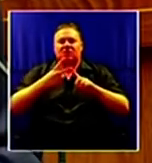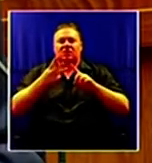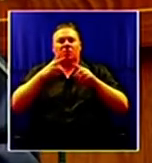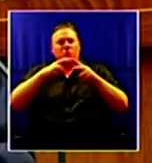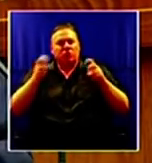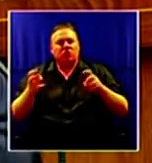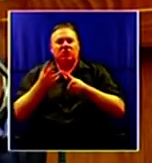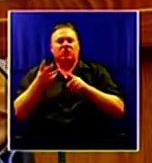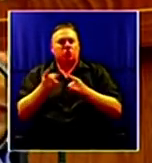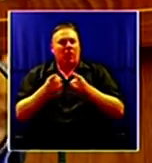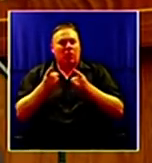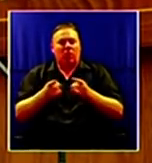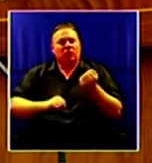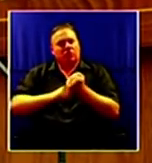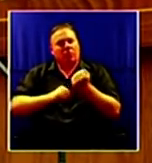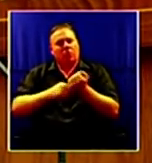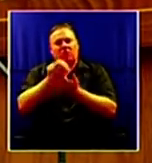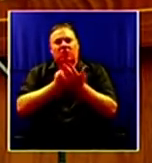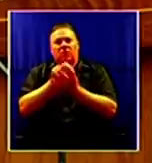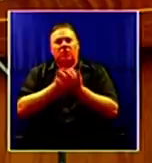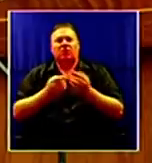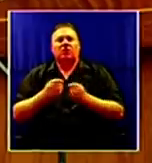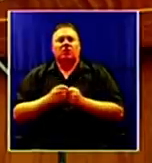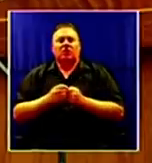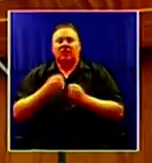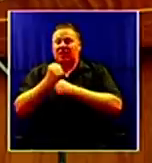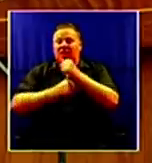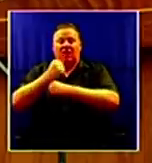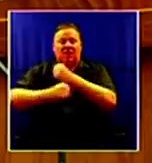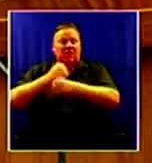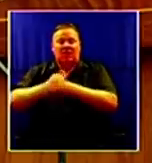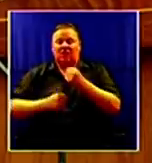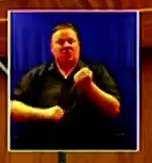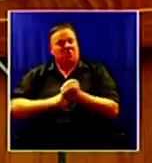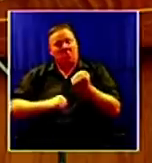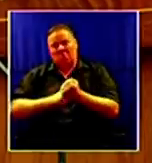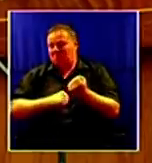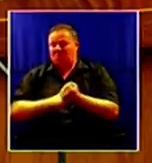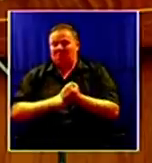decades. However, much of this infrastructure now needs to be repaired.